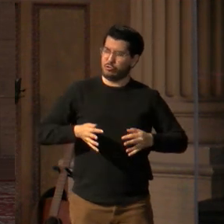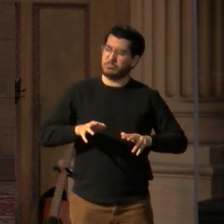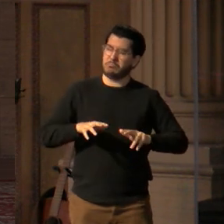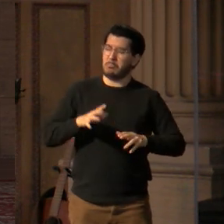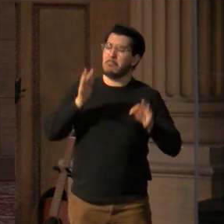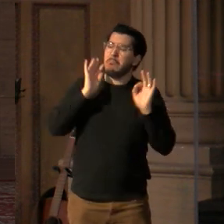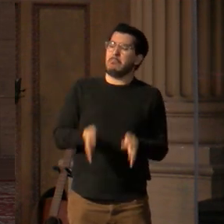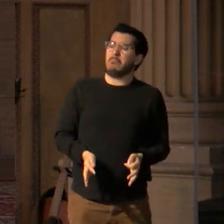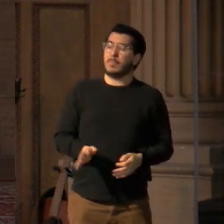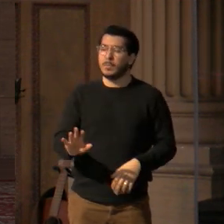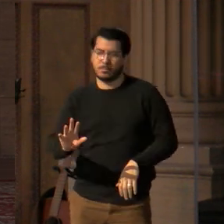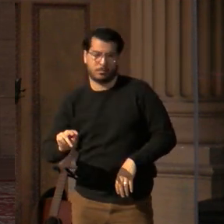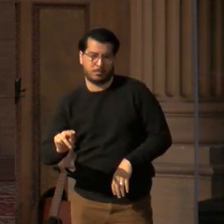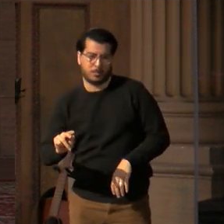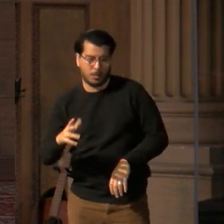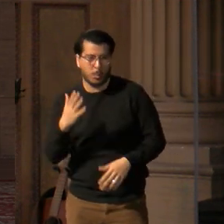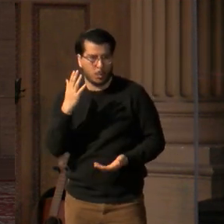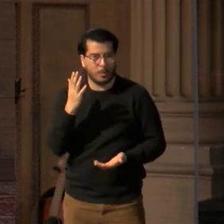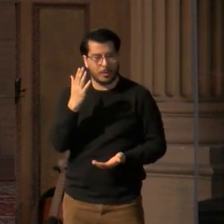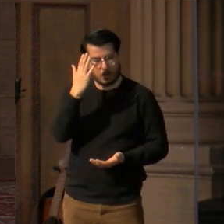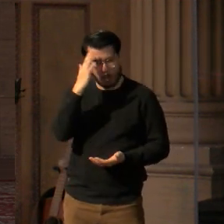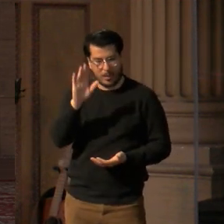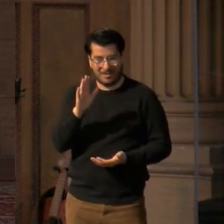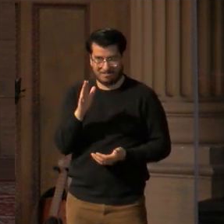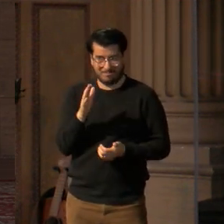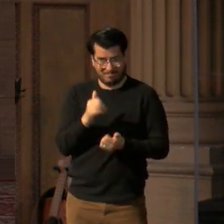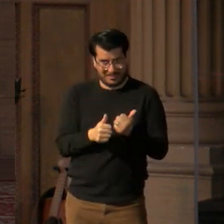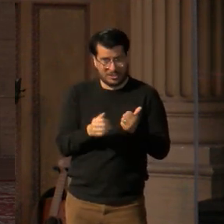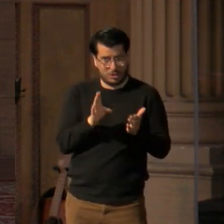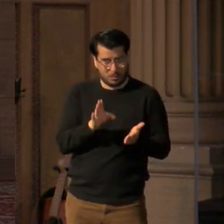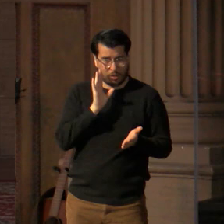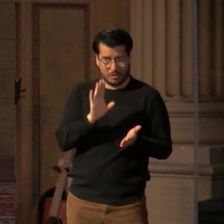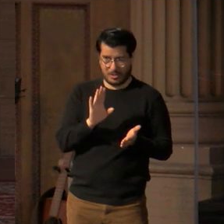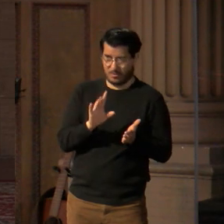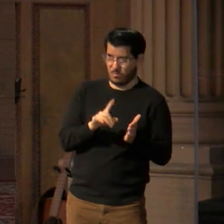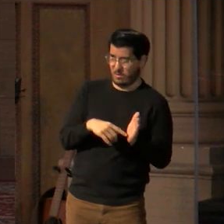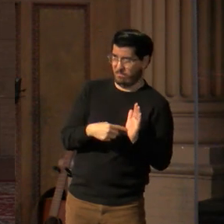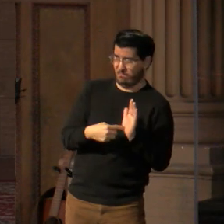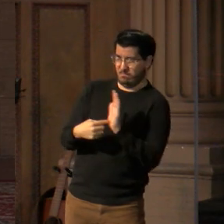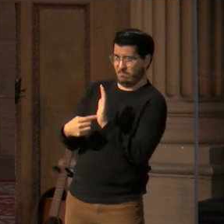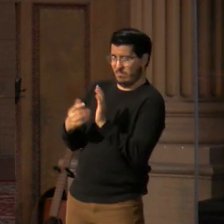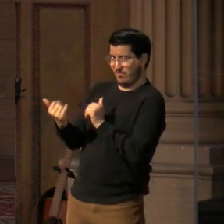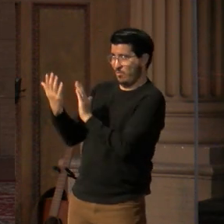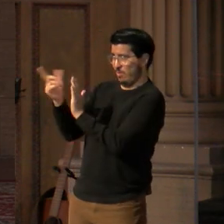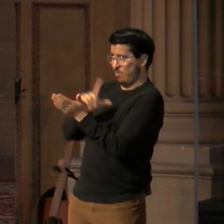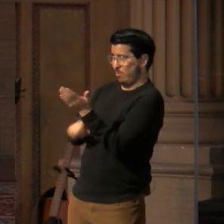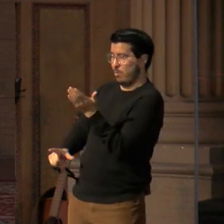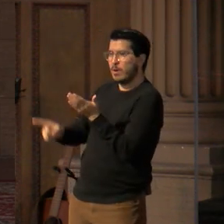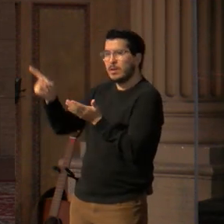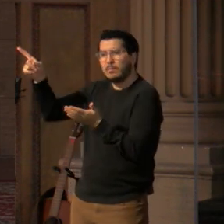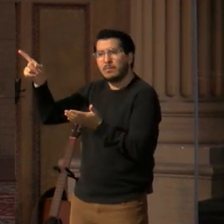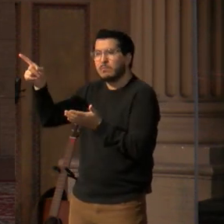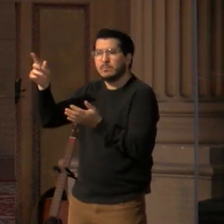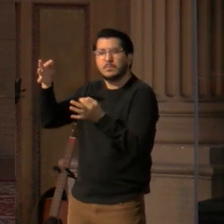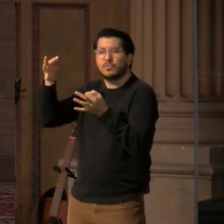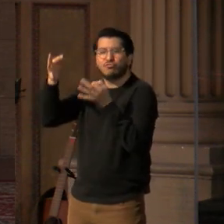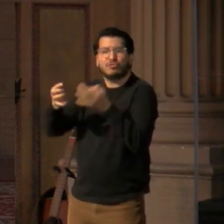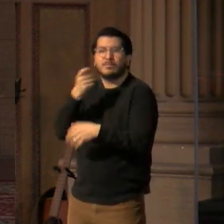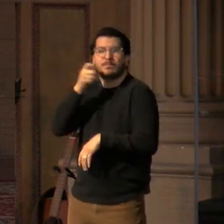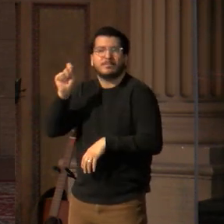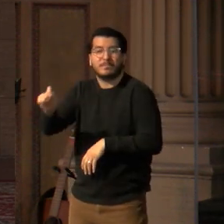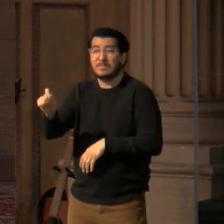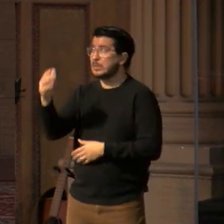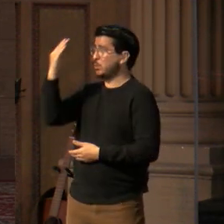We always go into it knowing that each person stands before the Lord. He's a better judge than we are. He can judge with omniscience where he knows everything.